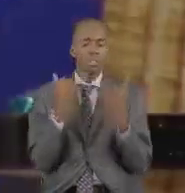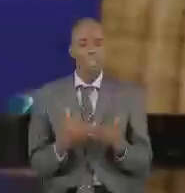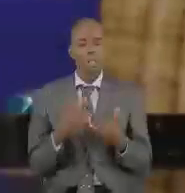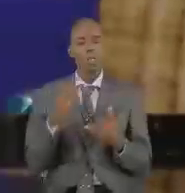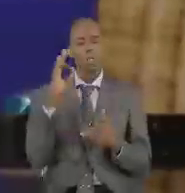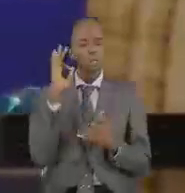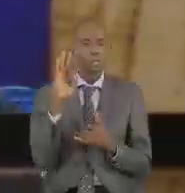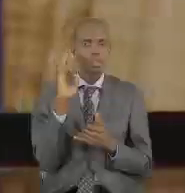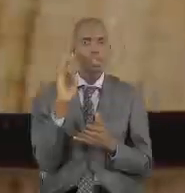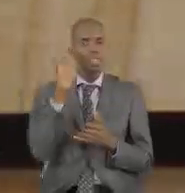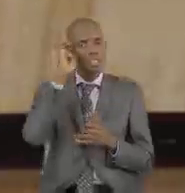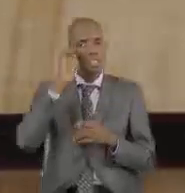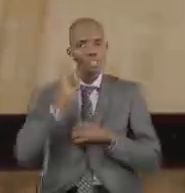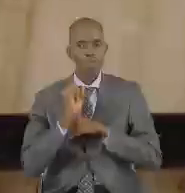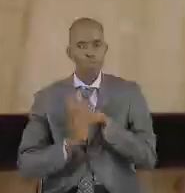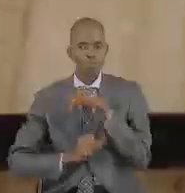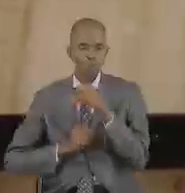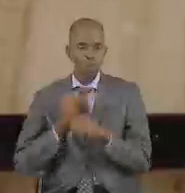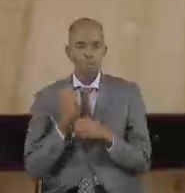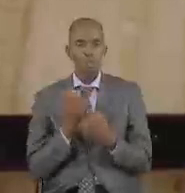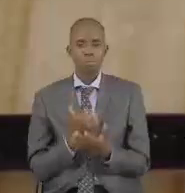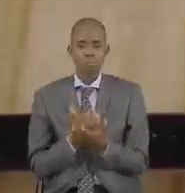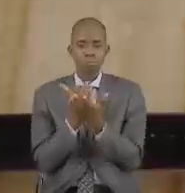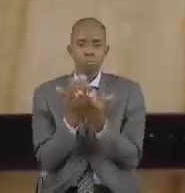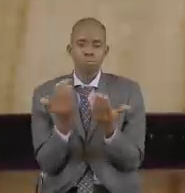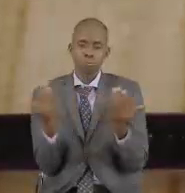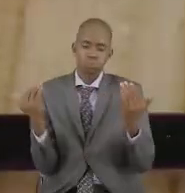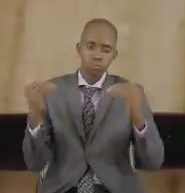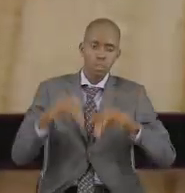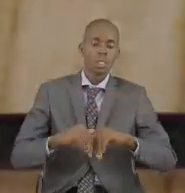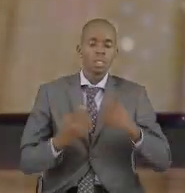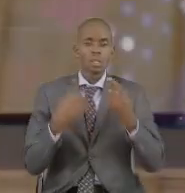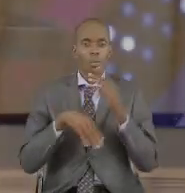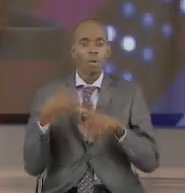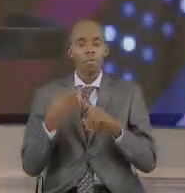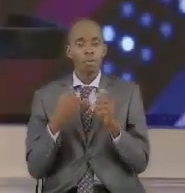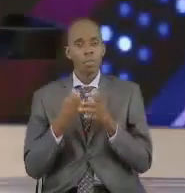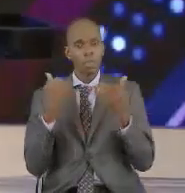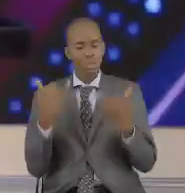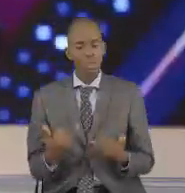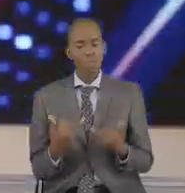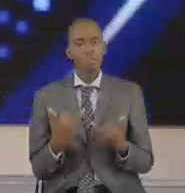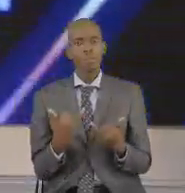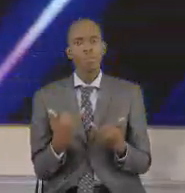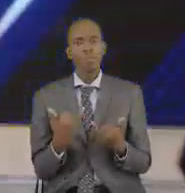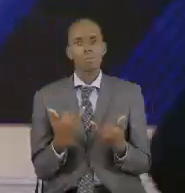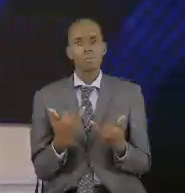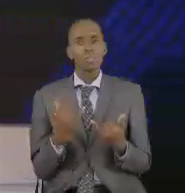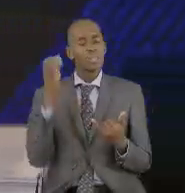He suffered shipwreck, he came out of the shipwreck, now preacheth. He suffered